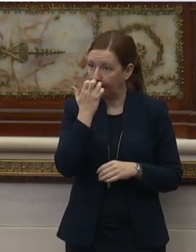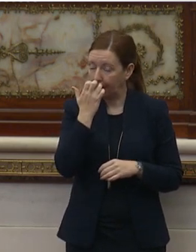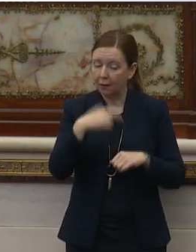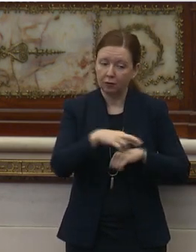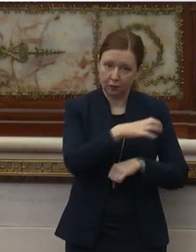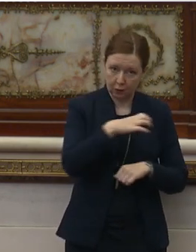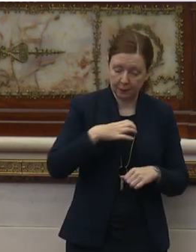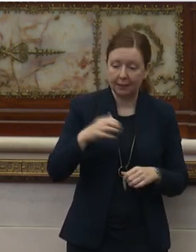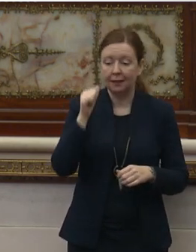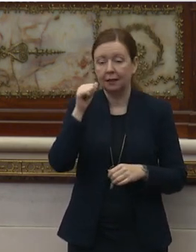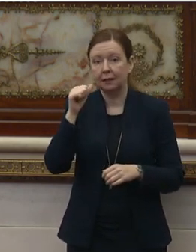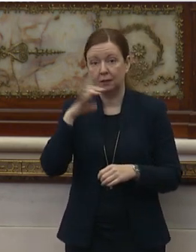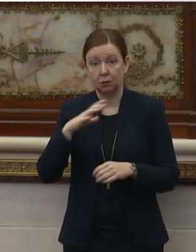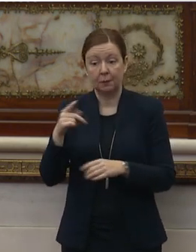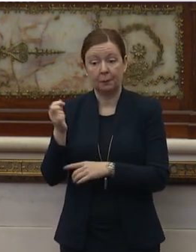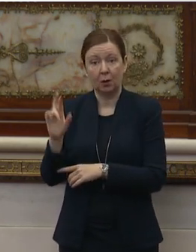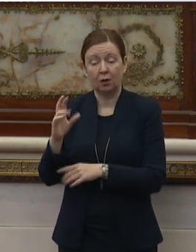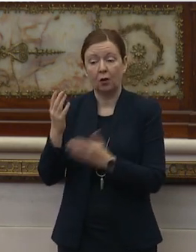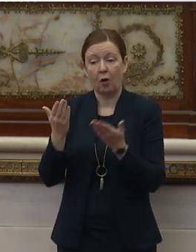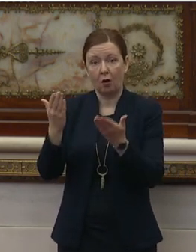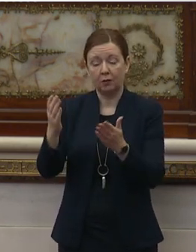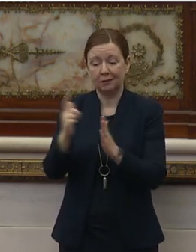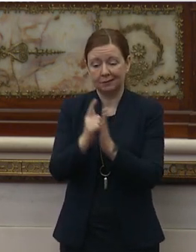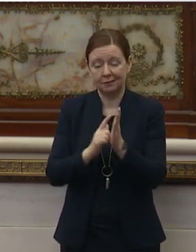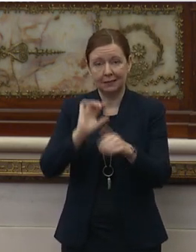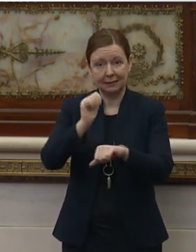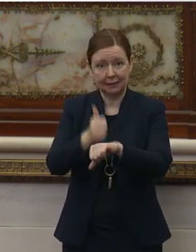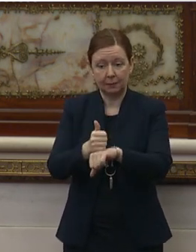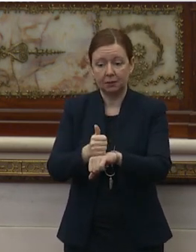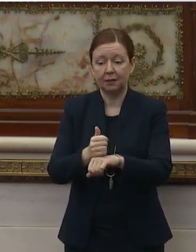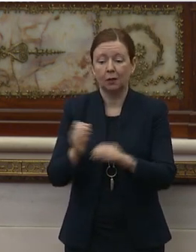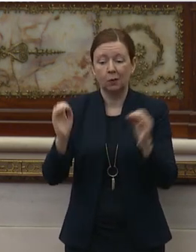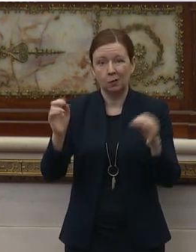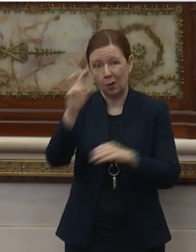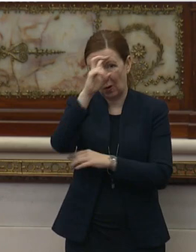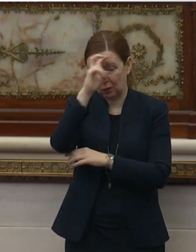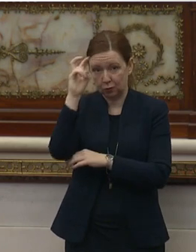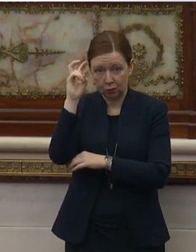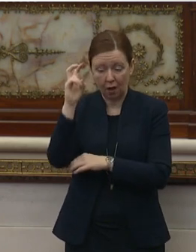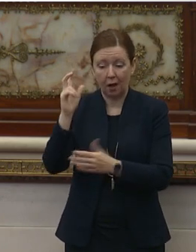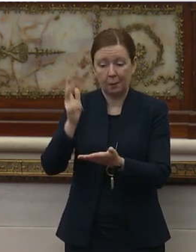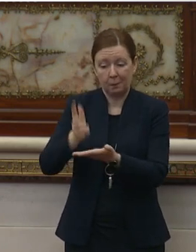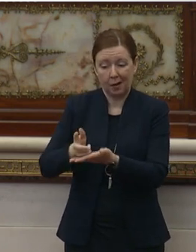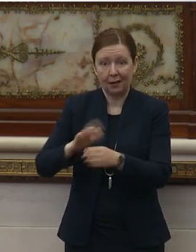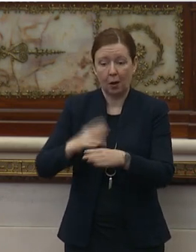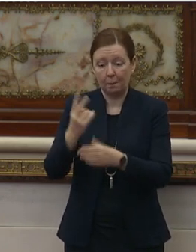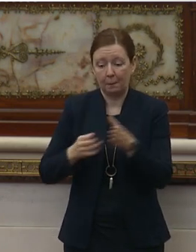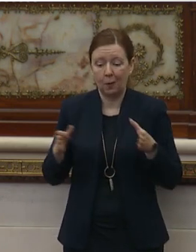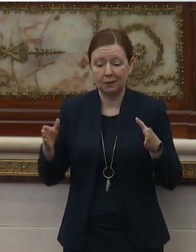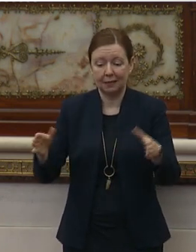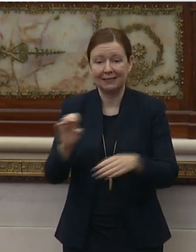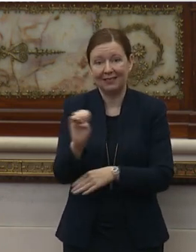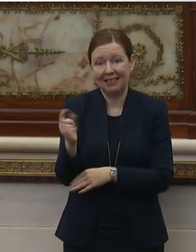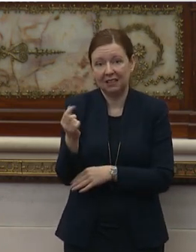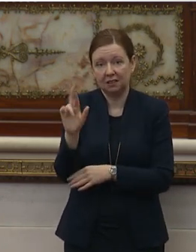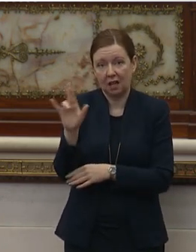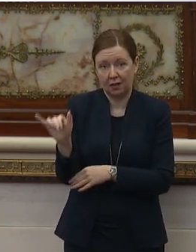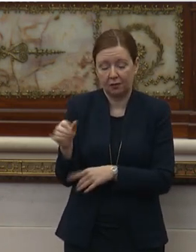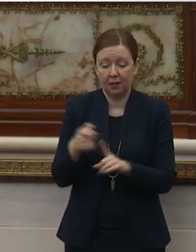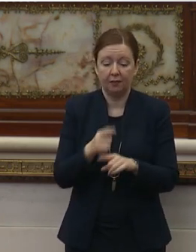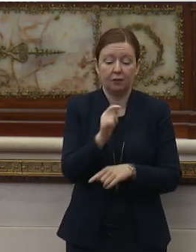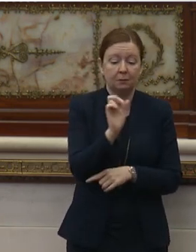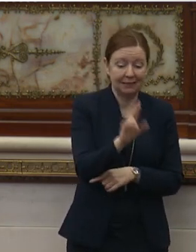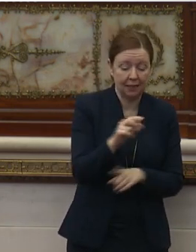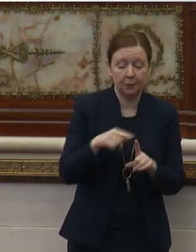Councilwoman Parker offers, on her own behalf, an ordinance establishing a no-truck parking regulation on both sides of East Godfrey Avenue from Tabor Avenue to